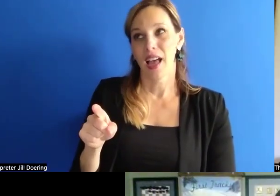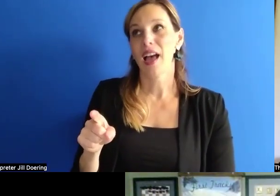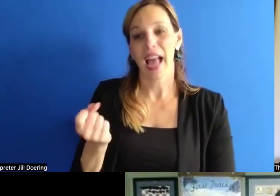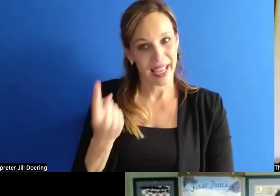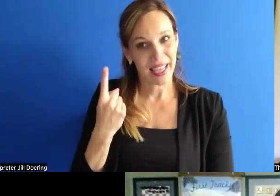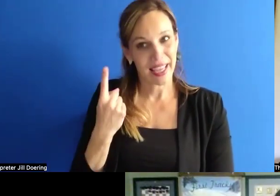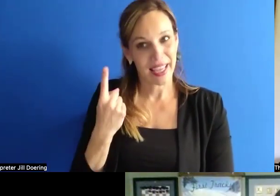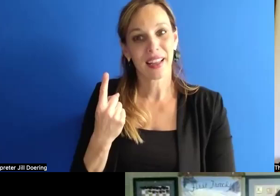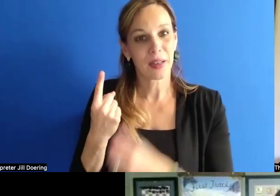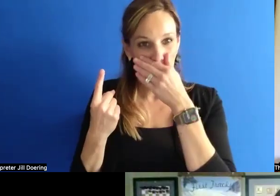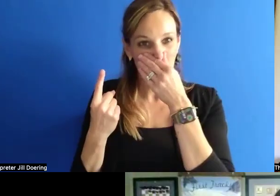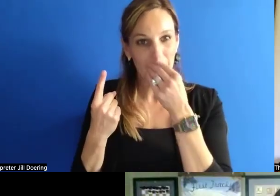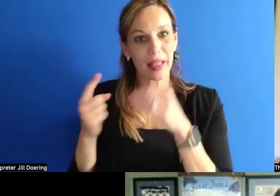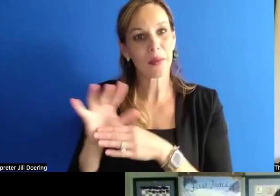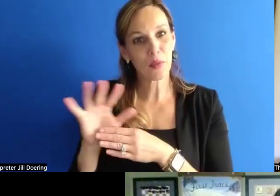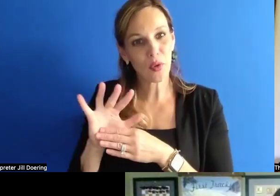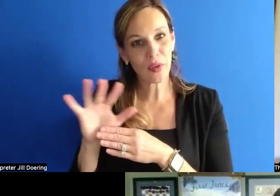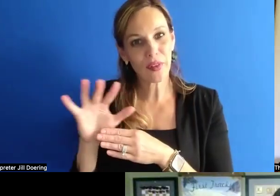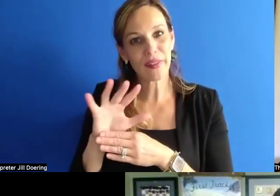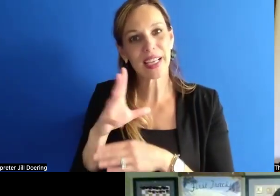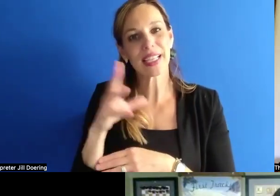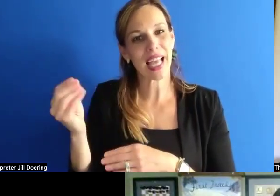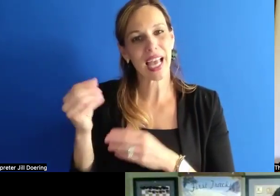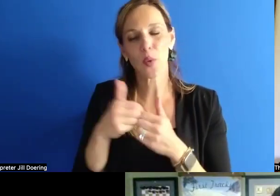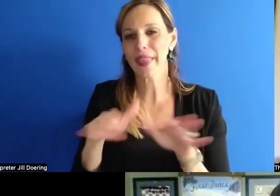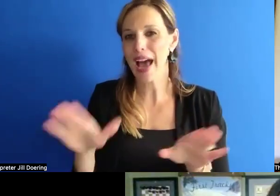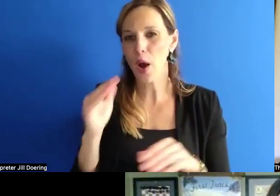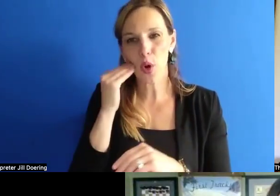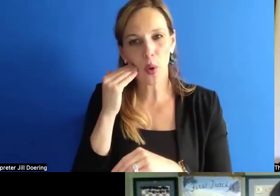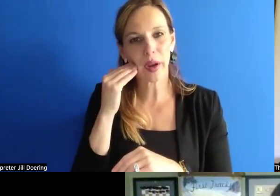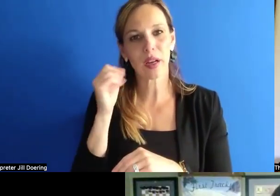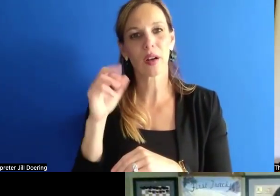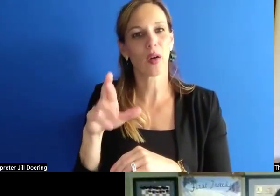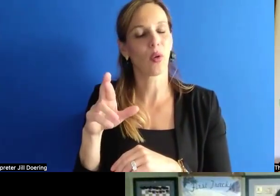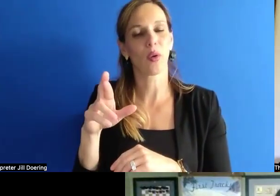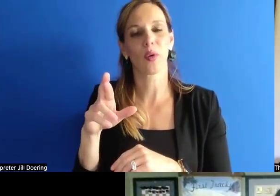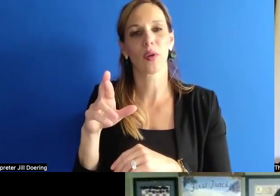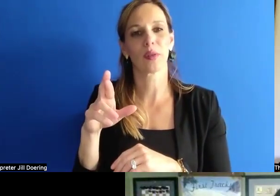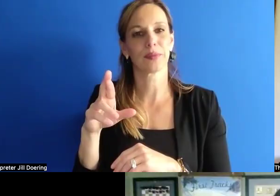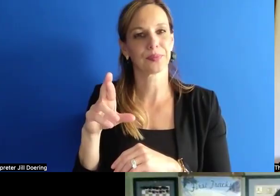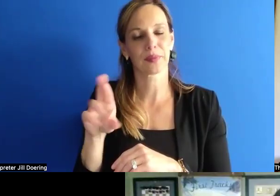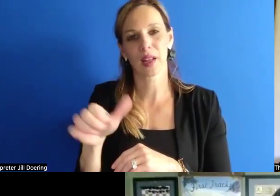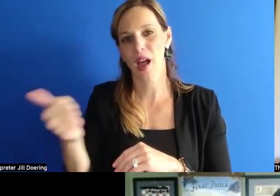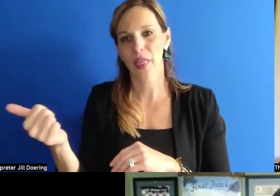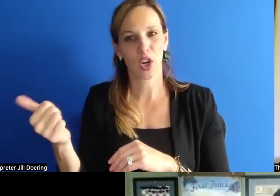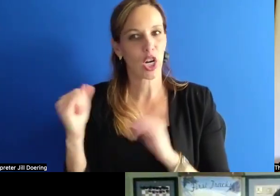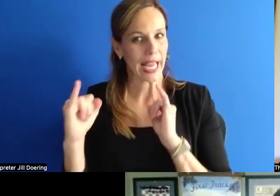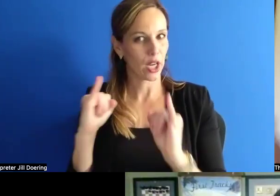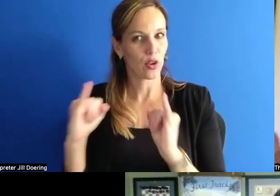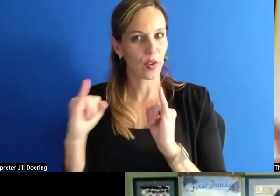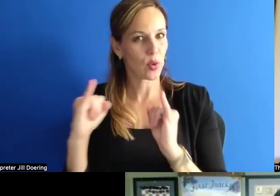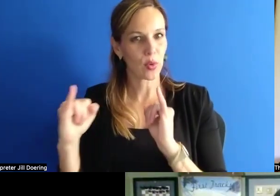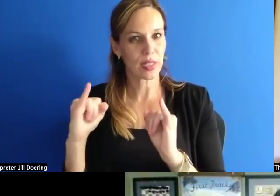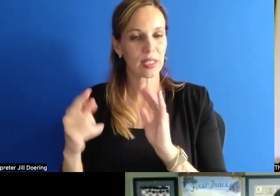movies, and without knowing or hearing from an article or other interviews that an actor